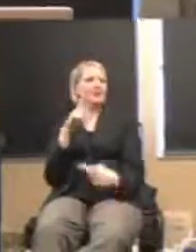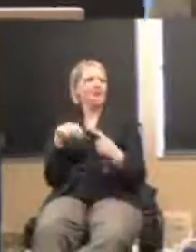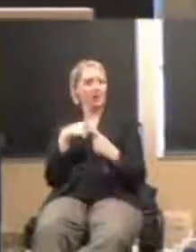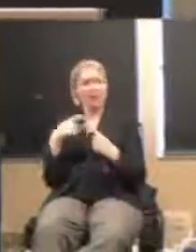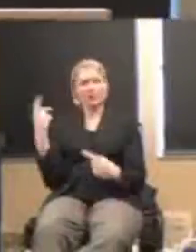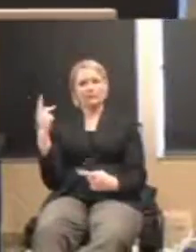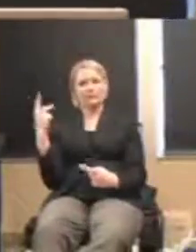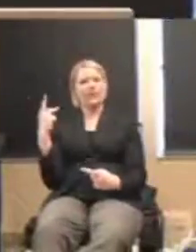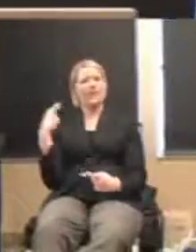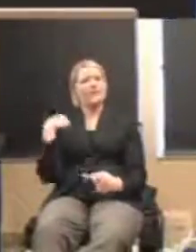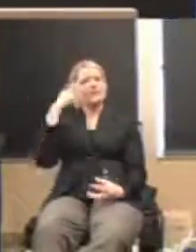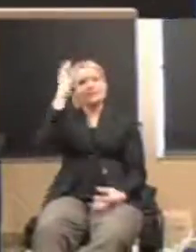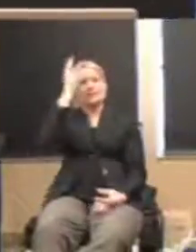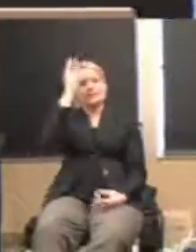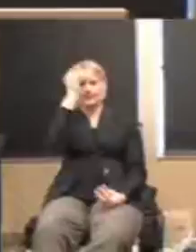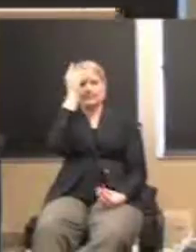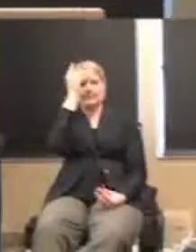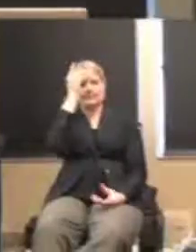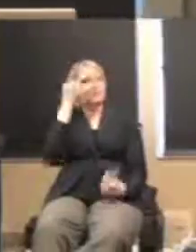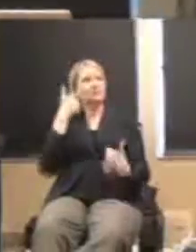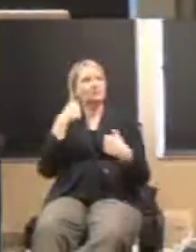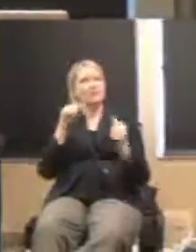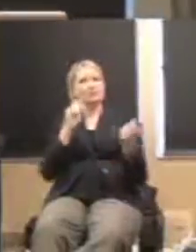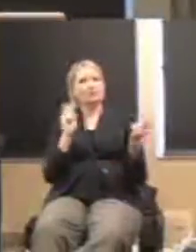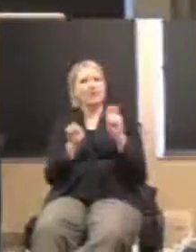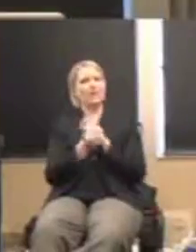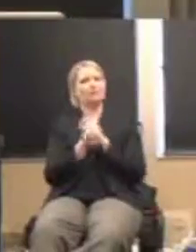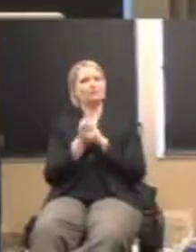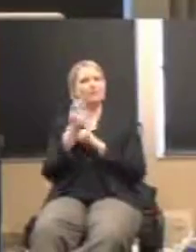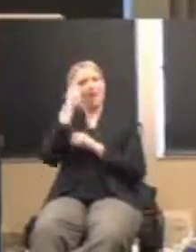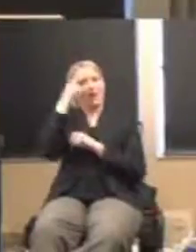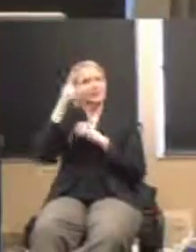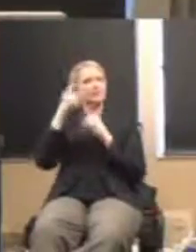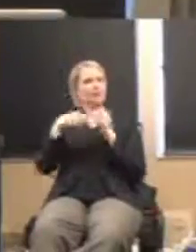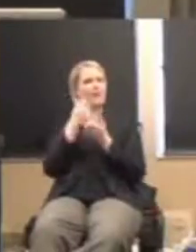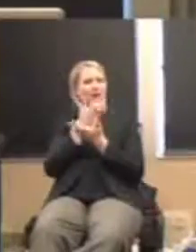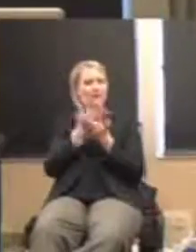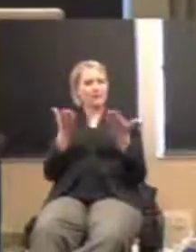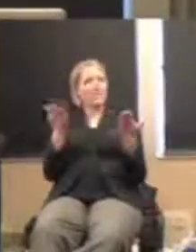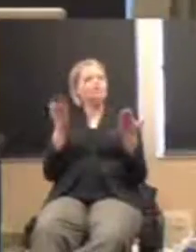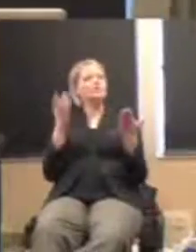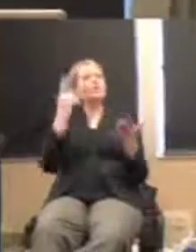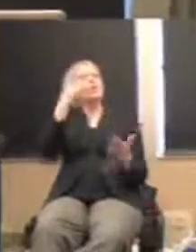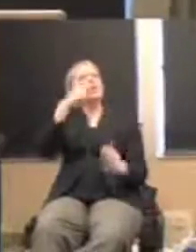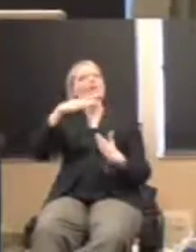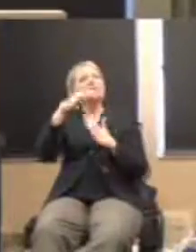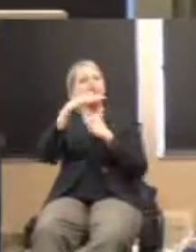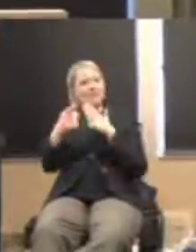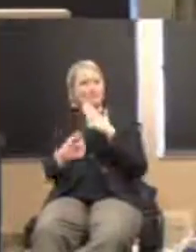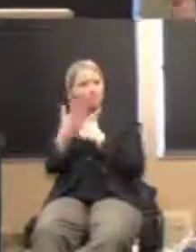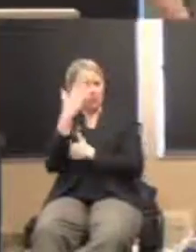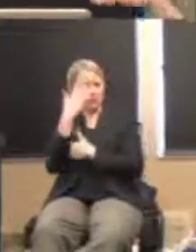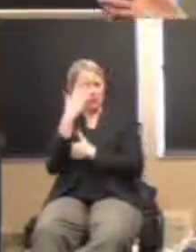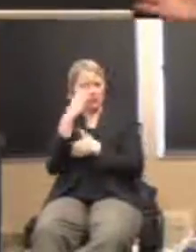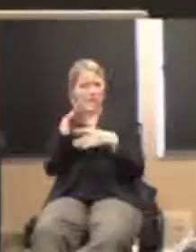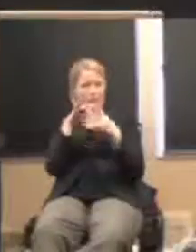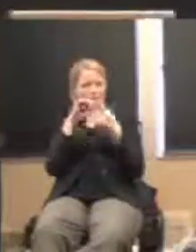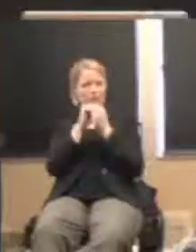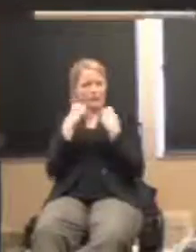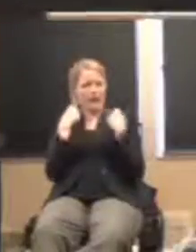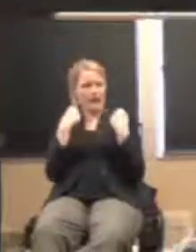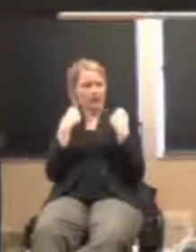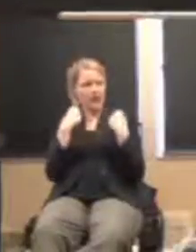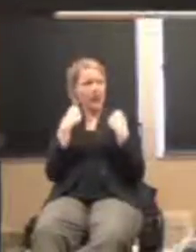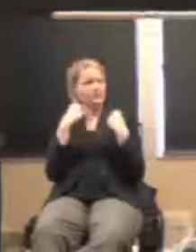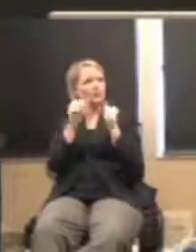lot of thinking and kind of change our thoughts about things. One of our talks this morning, and it has to do with exercise and working with